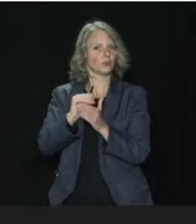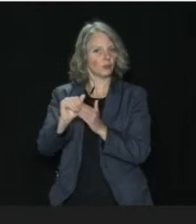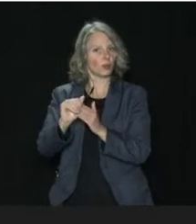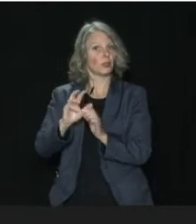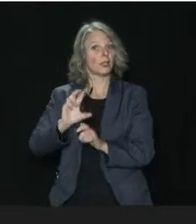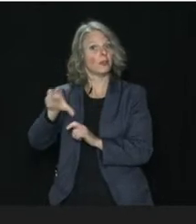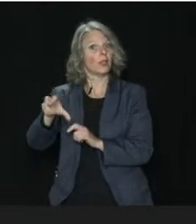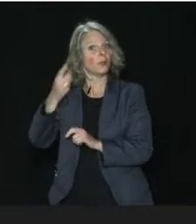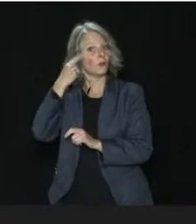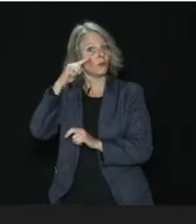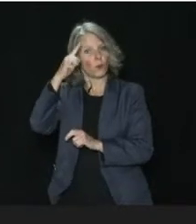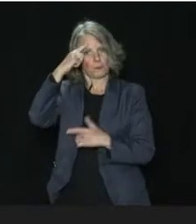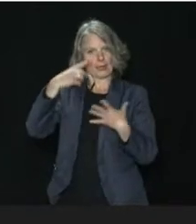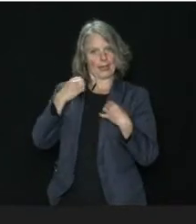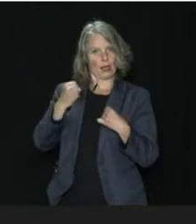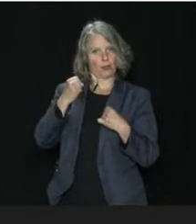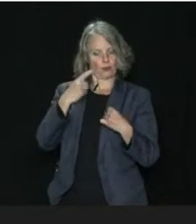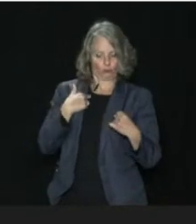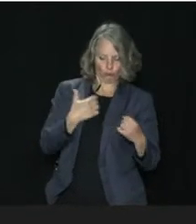wellness strategy